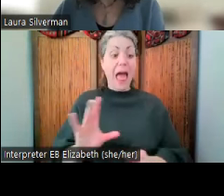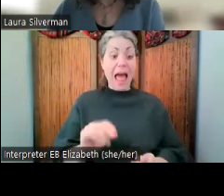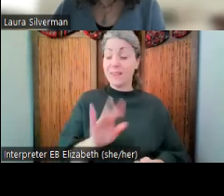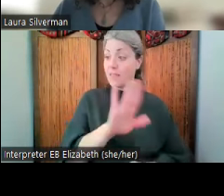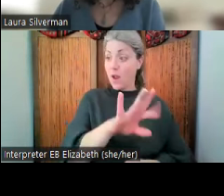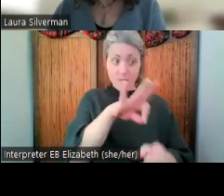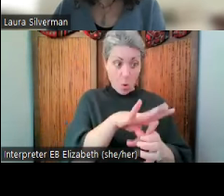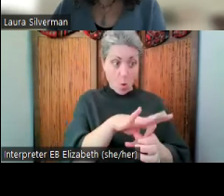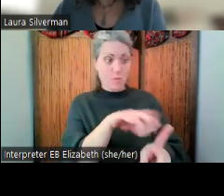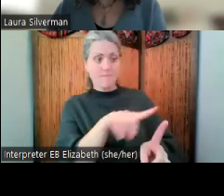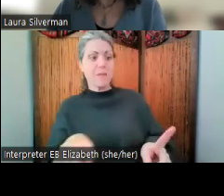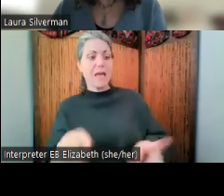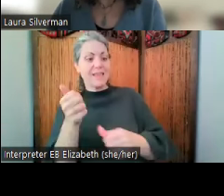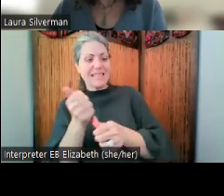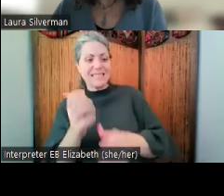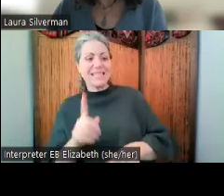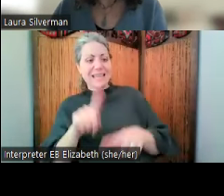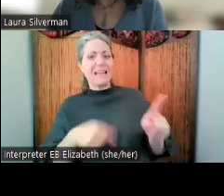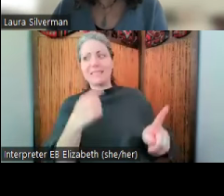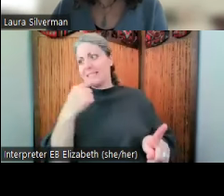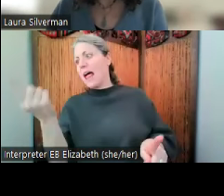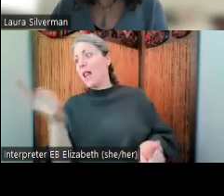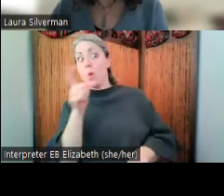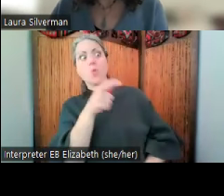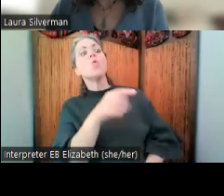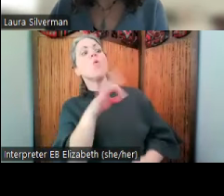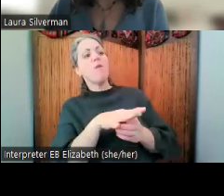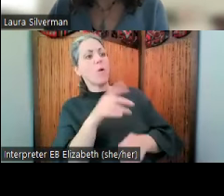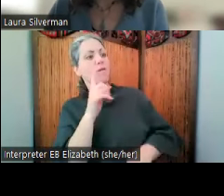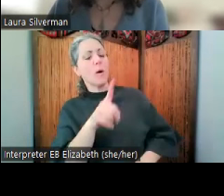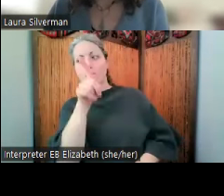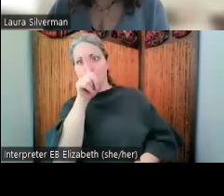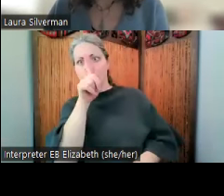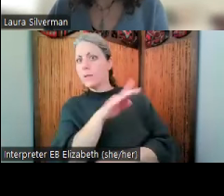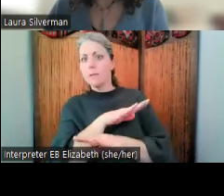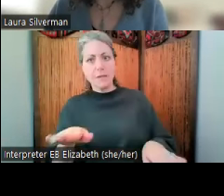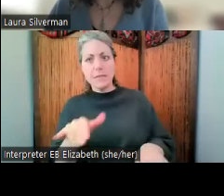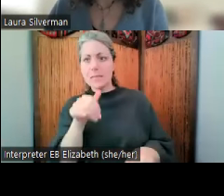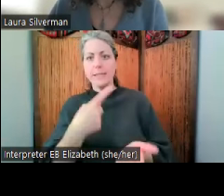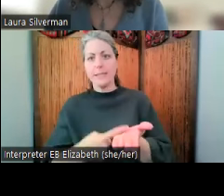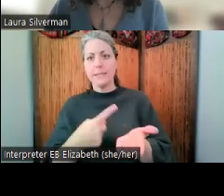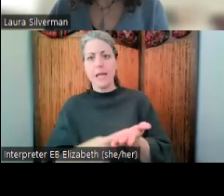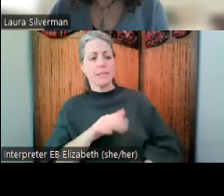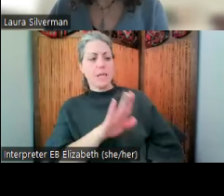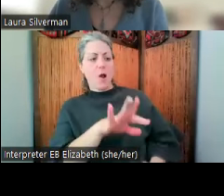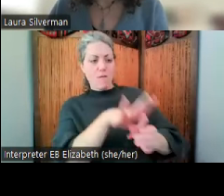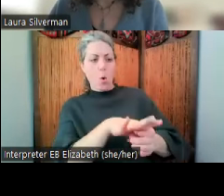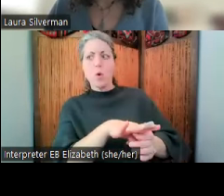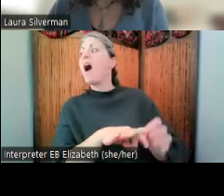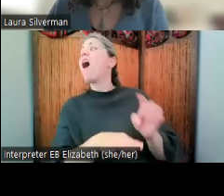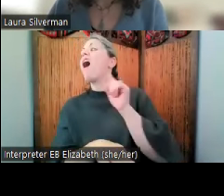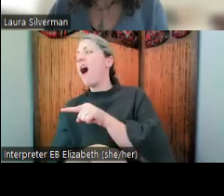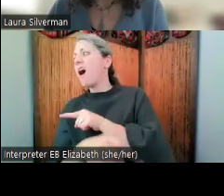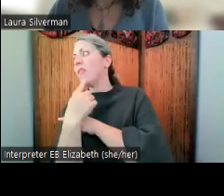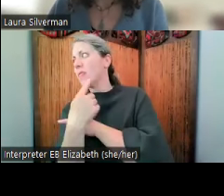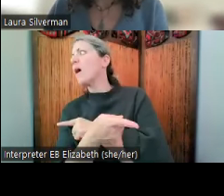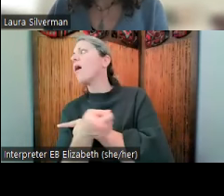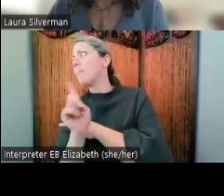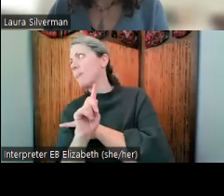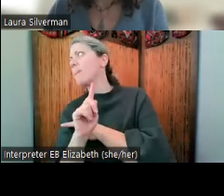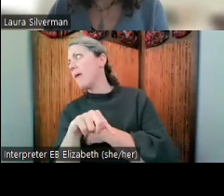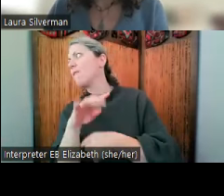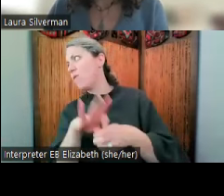assistant, then they really should not discuss what the voters' decisions were. And